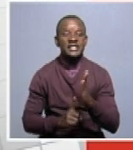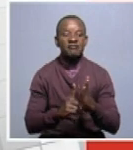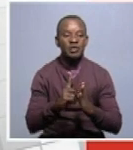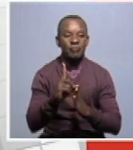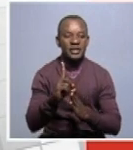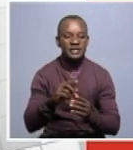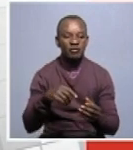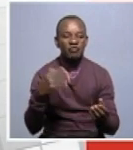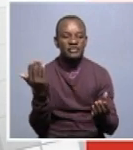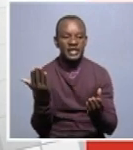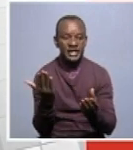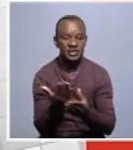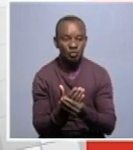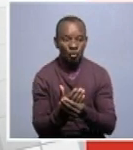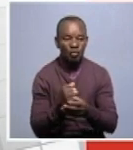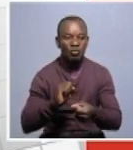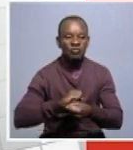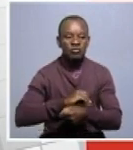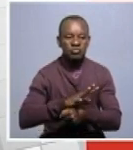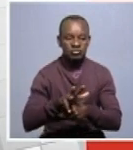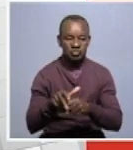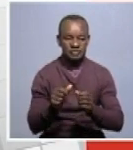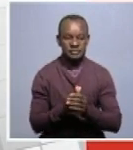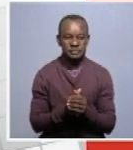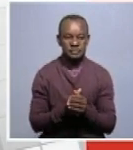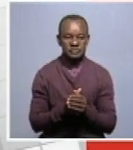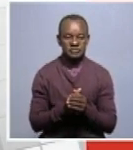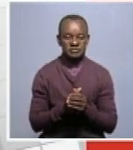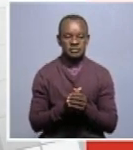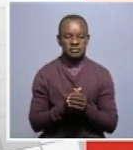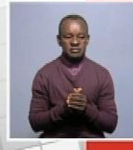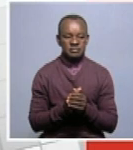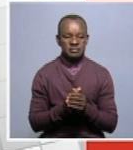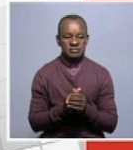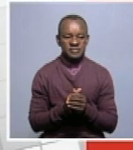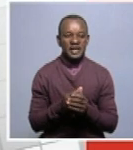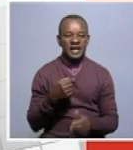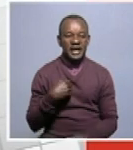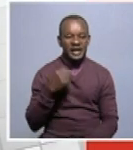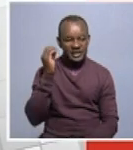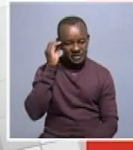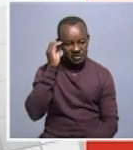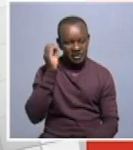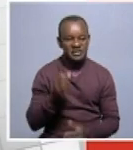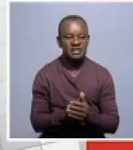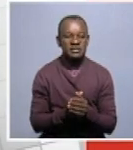actually, the tools that we know, we have to implement them. The known basic public